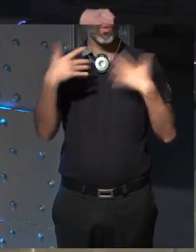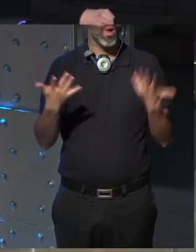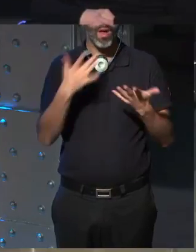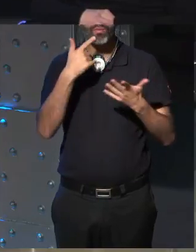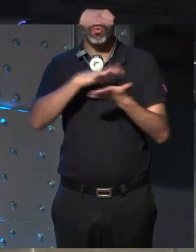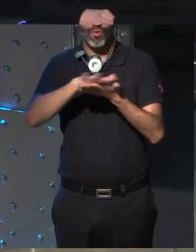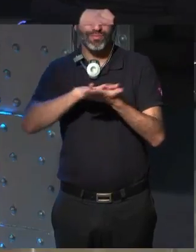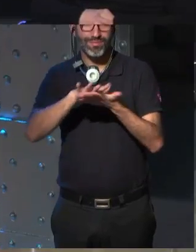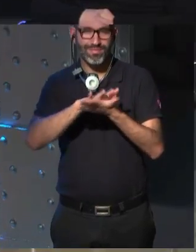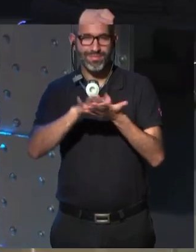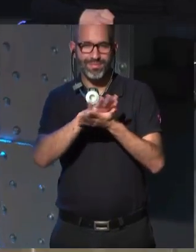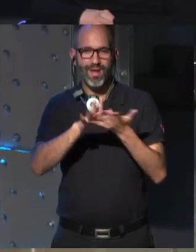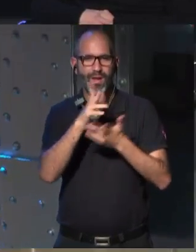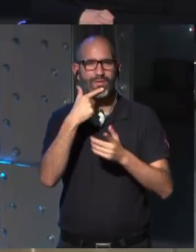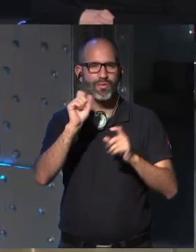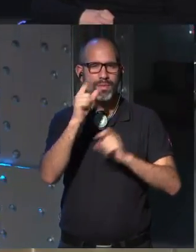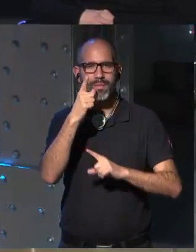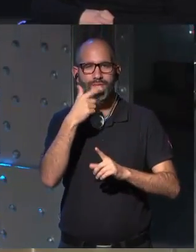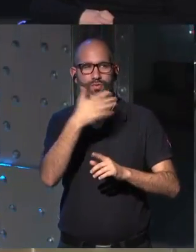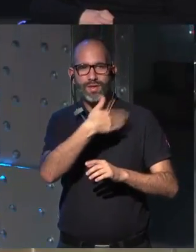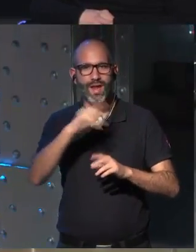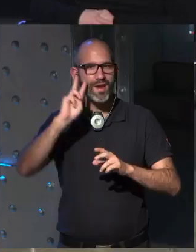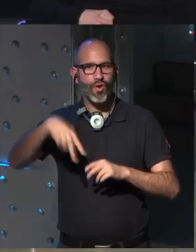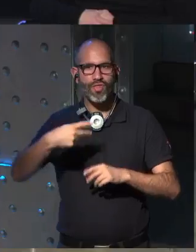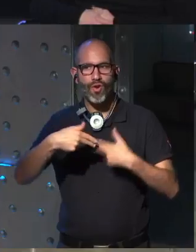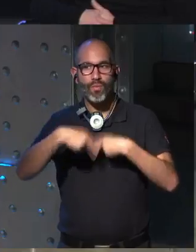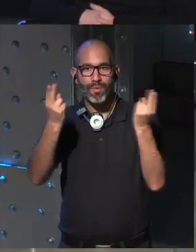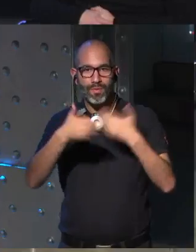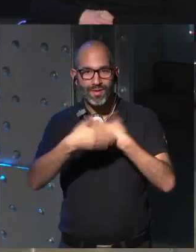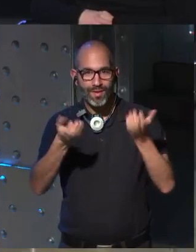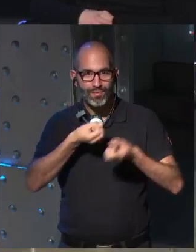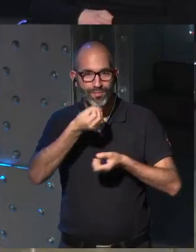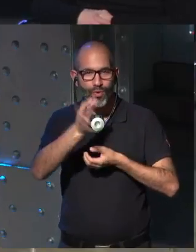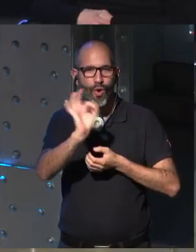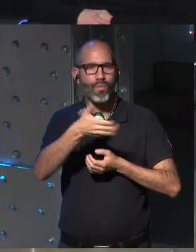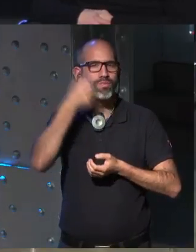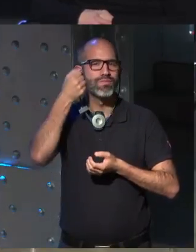We were talking about that for quite some time. I don't know if you want to admit it in public.